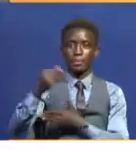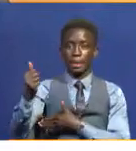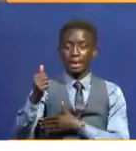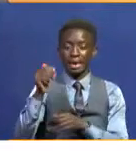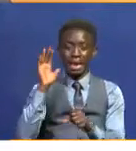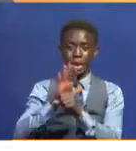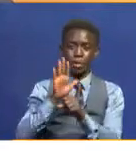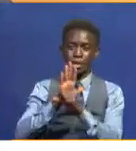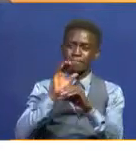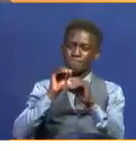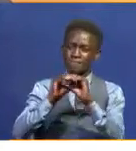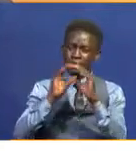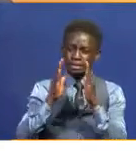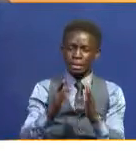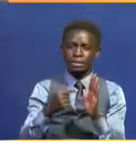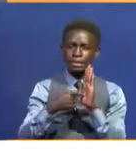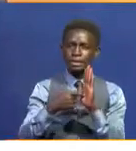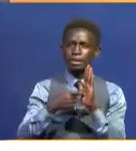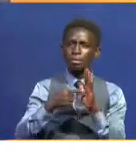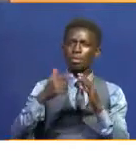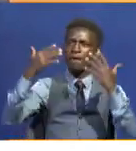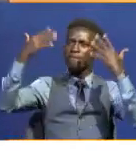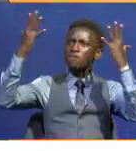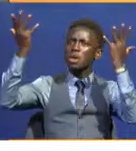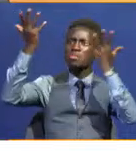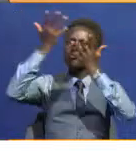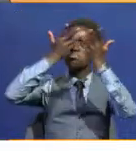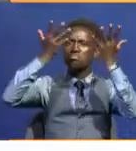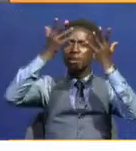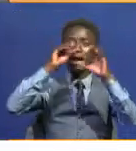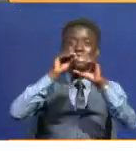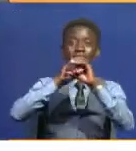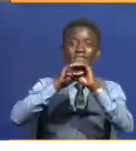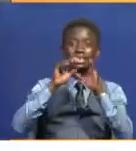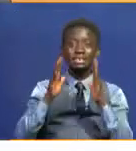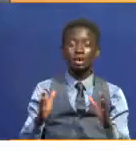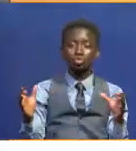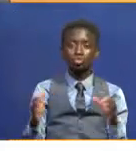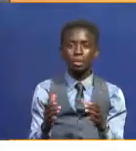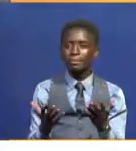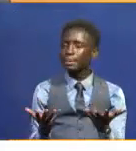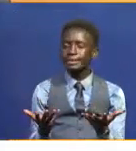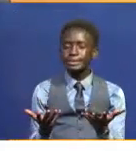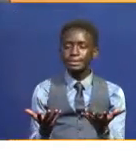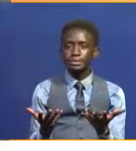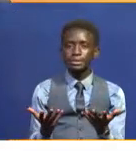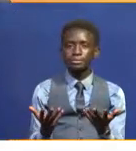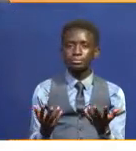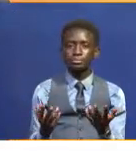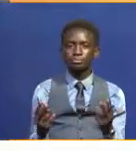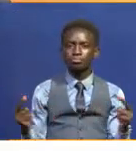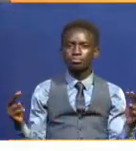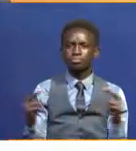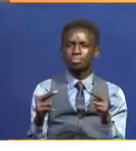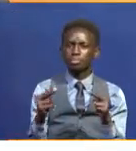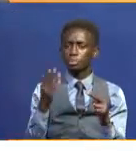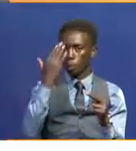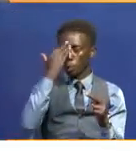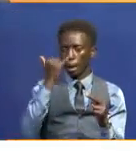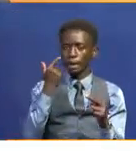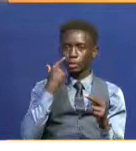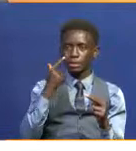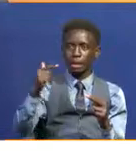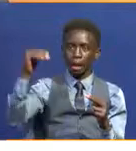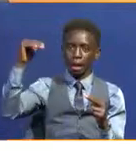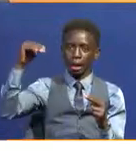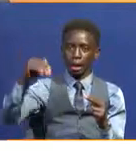especially foreign investors, then fled the market, leading to a downturn in equities. So that's just an example of how the